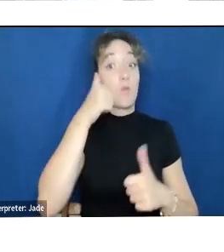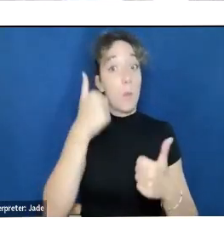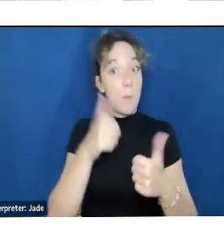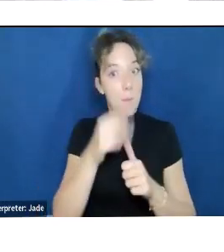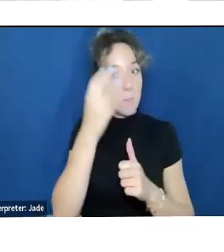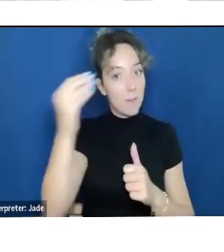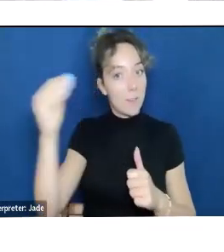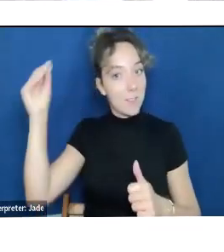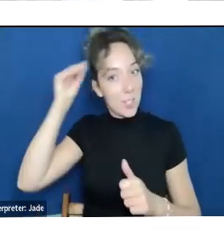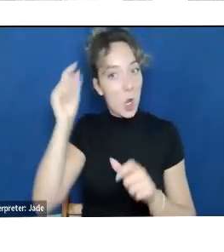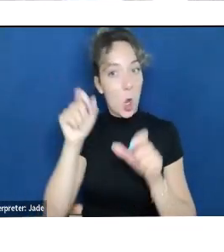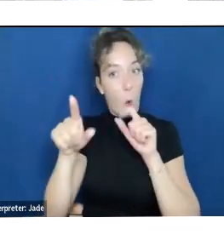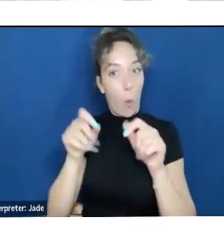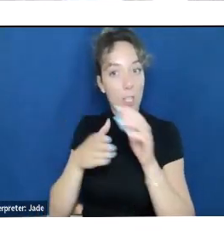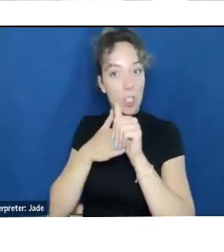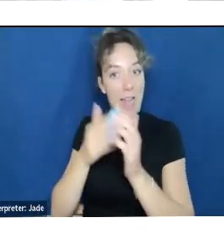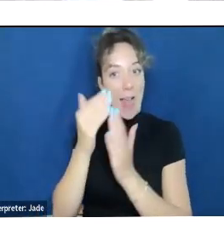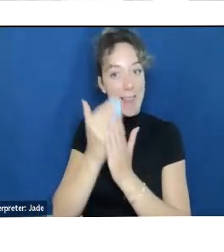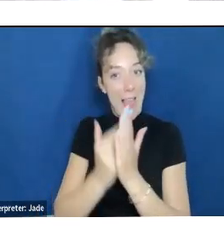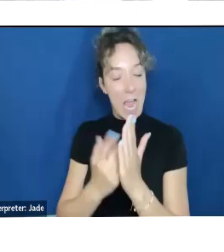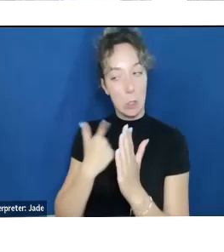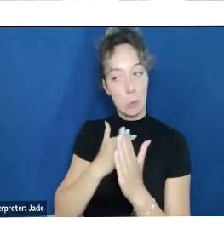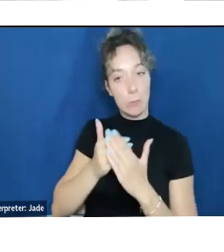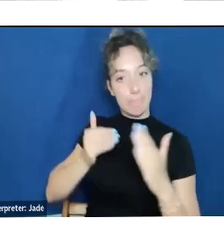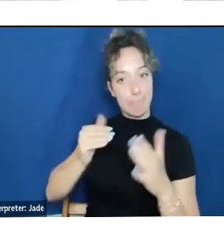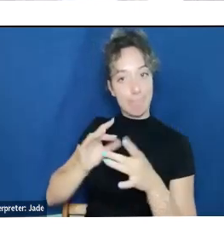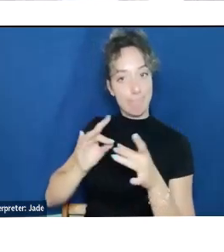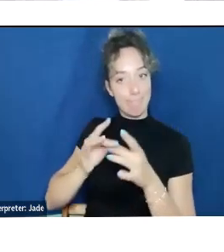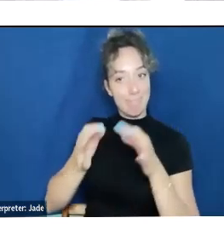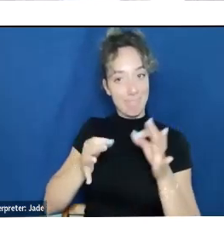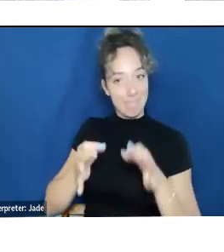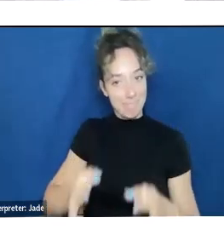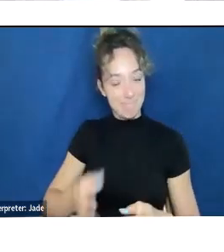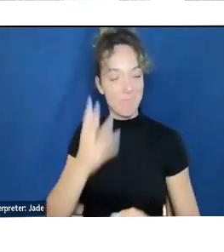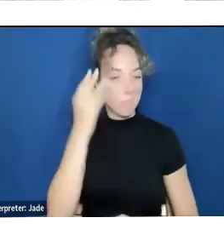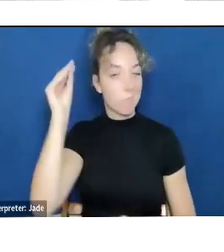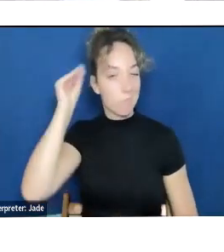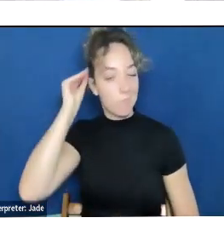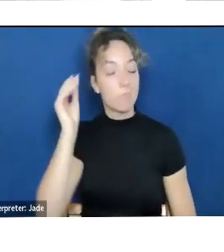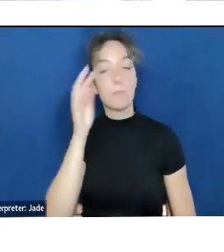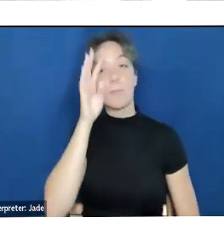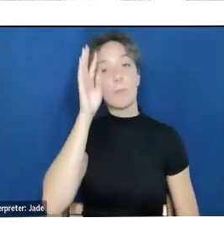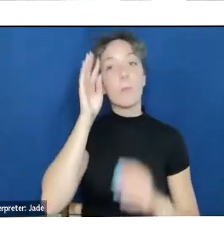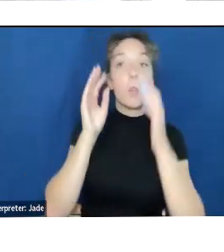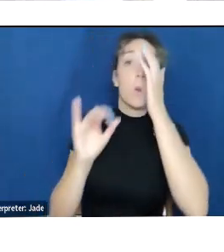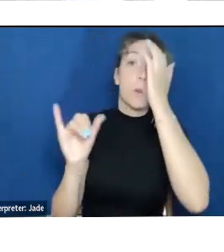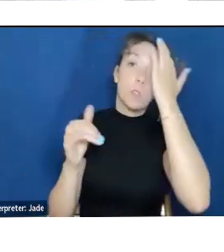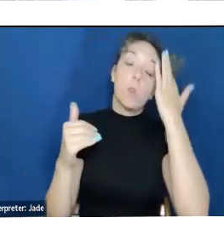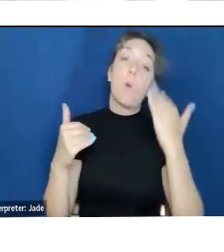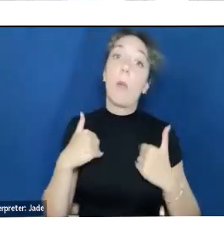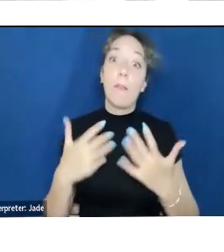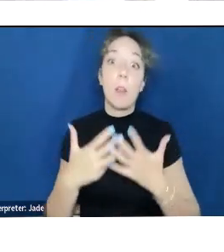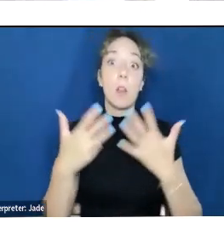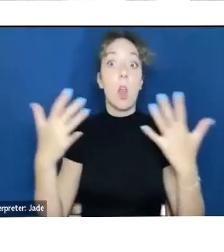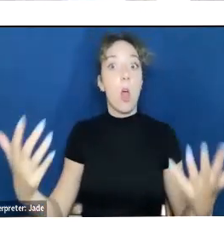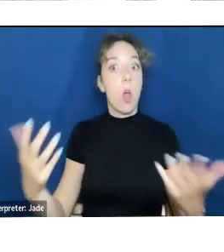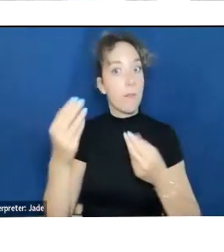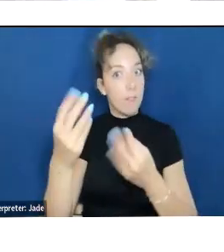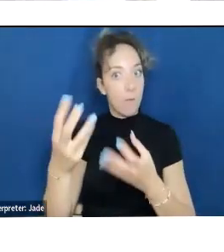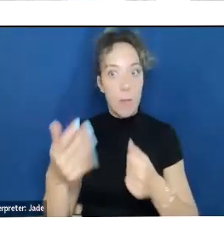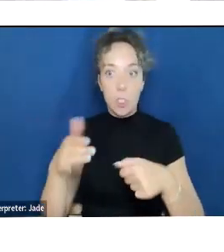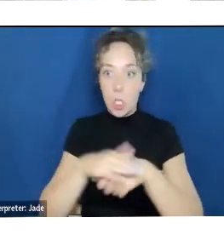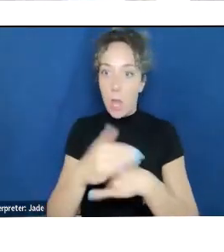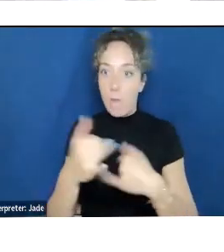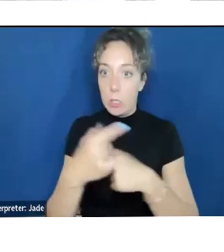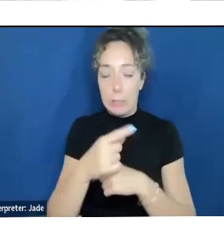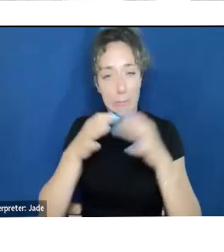guidelines as previously mentioned. Also, we have a lot of information to be able to cover for